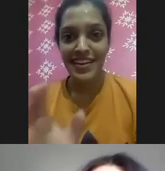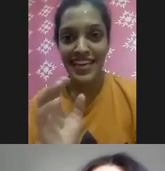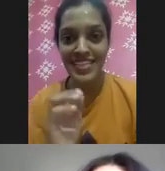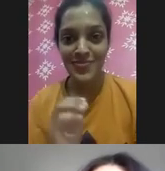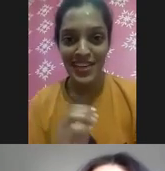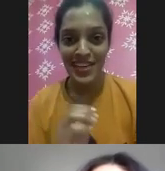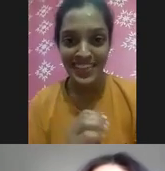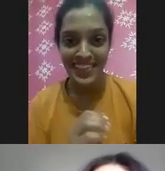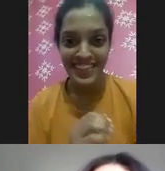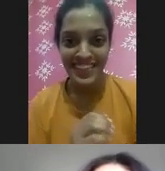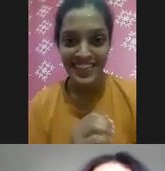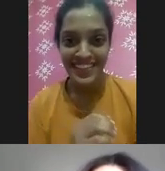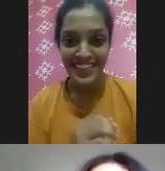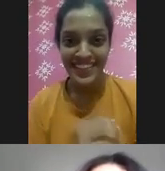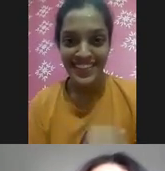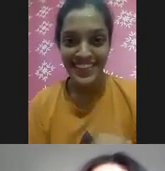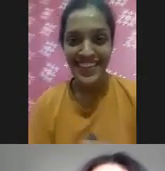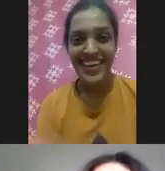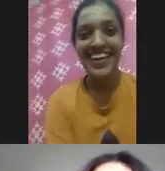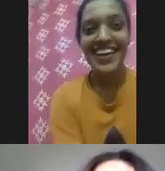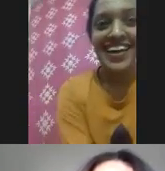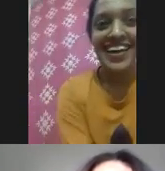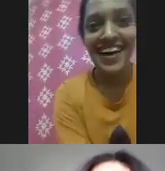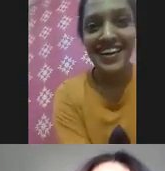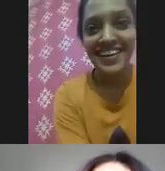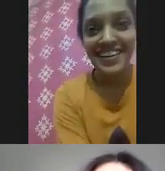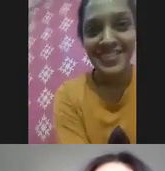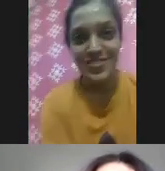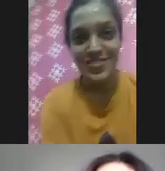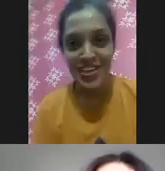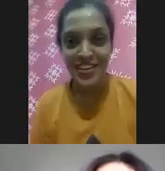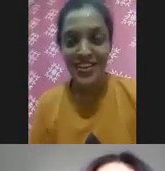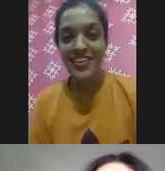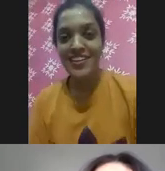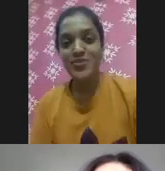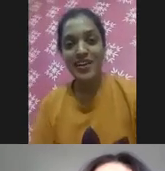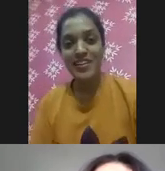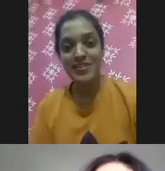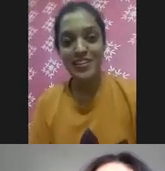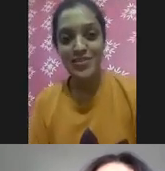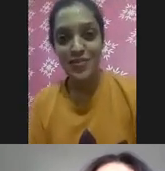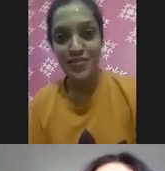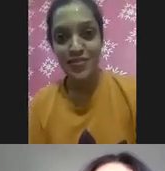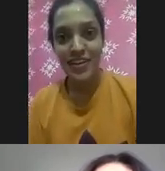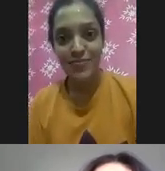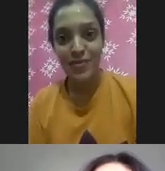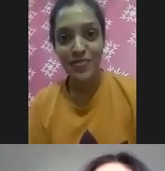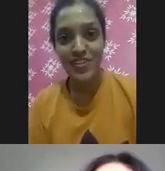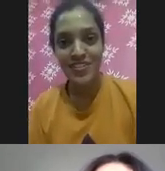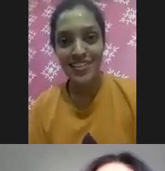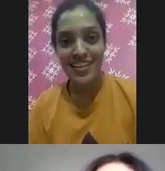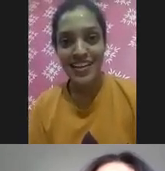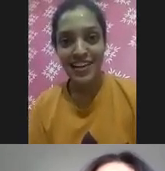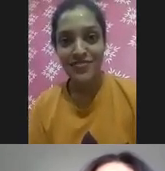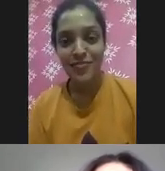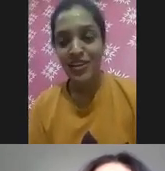Yeah, can I speak? Yes, please go ahead. Yeah, hi. So it's evening in India. So my name is Anju, I'm advocate by